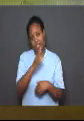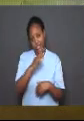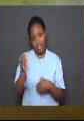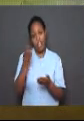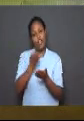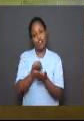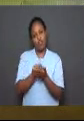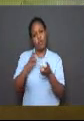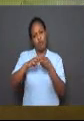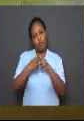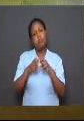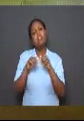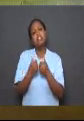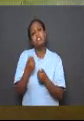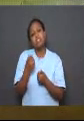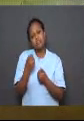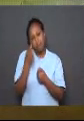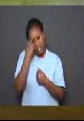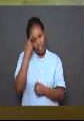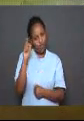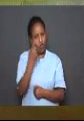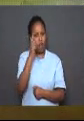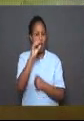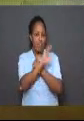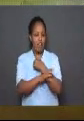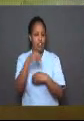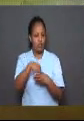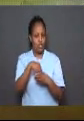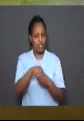social and economic problems in countries.